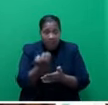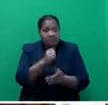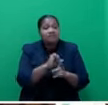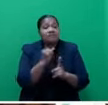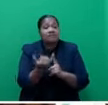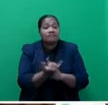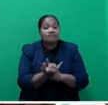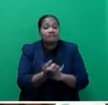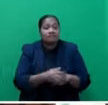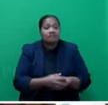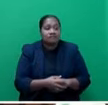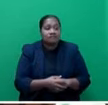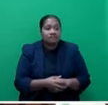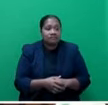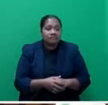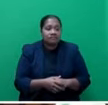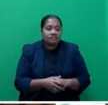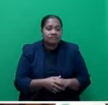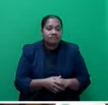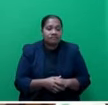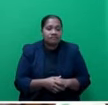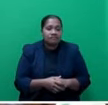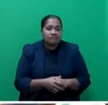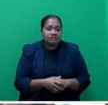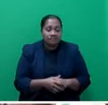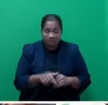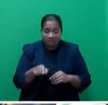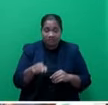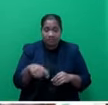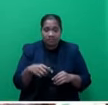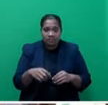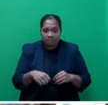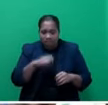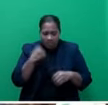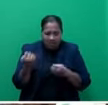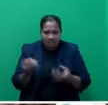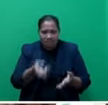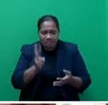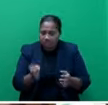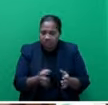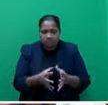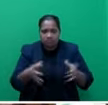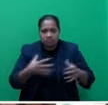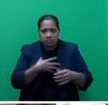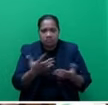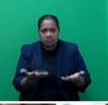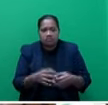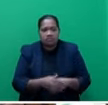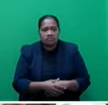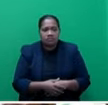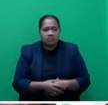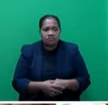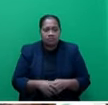is irreversibly detrimental. Corruption cases can also become complex and often require lengthy and